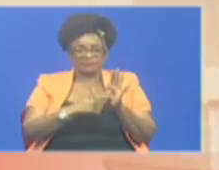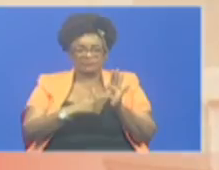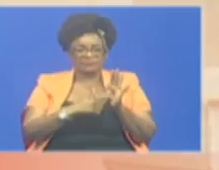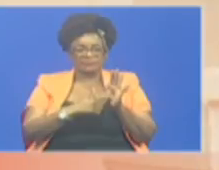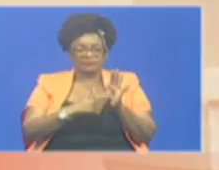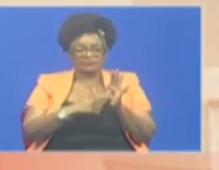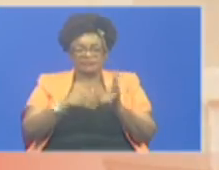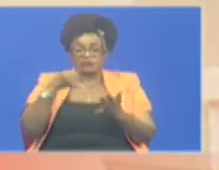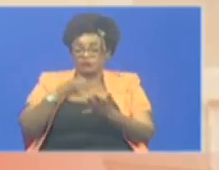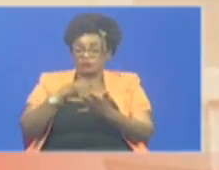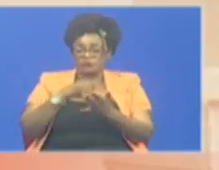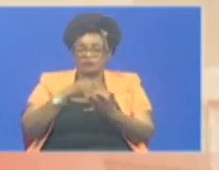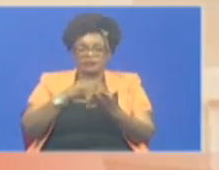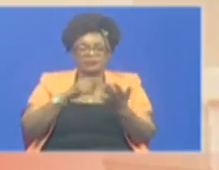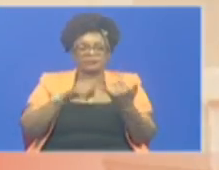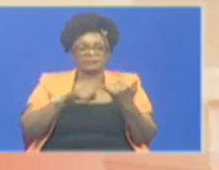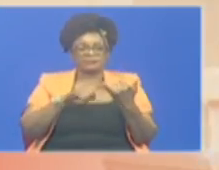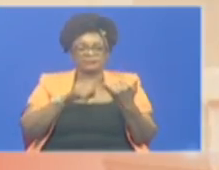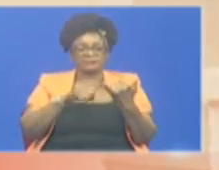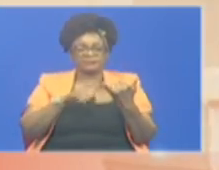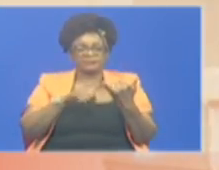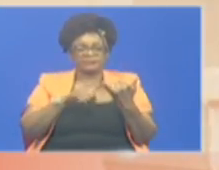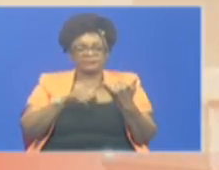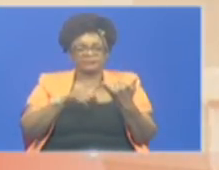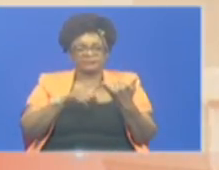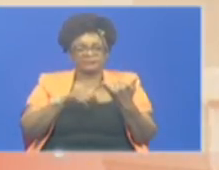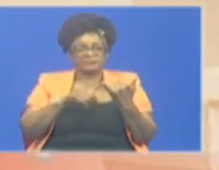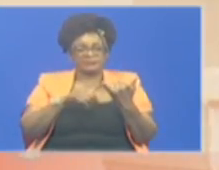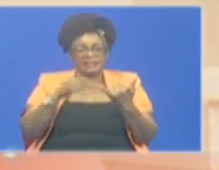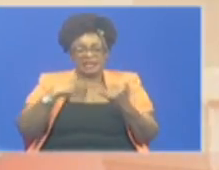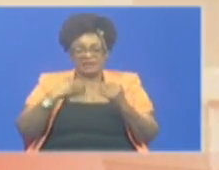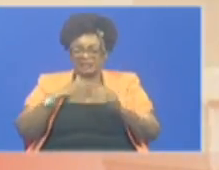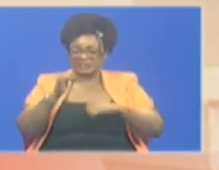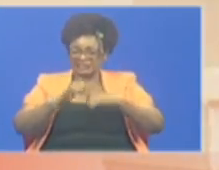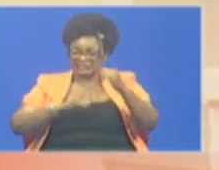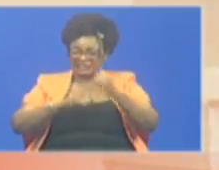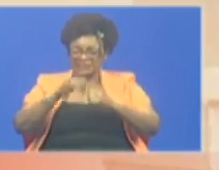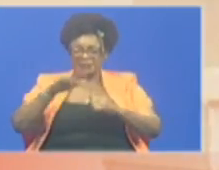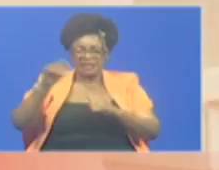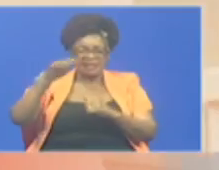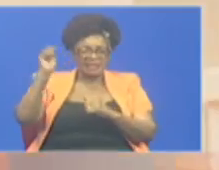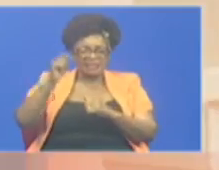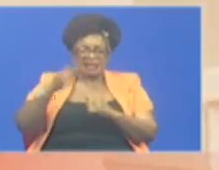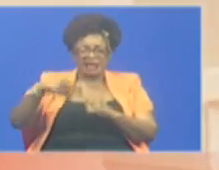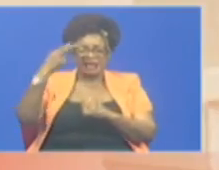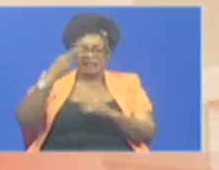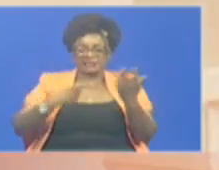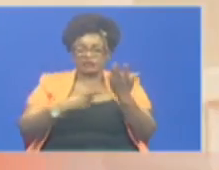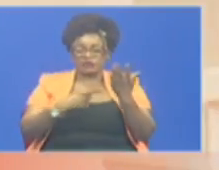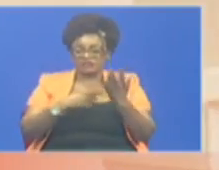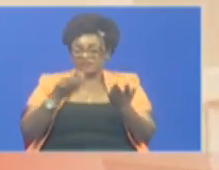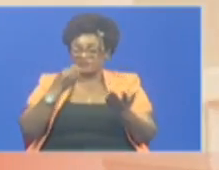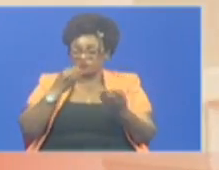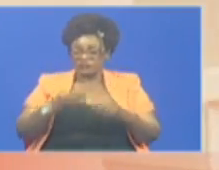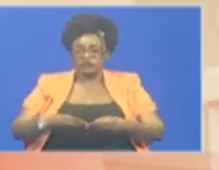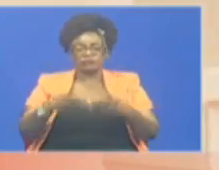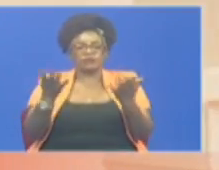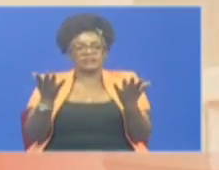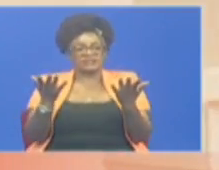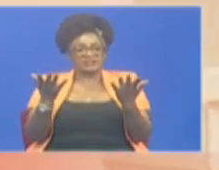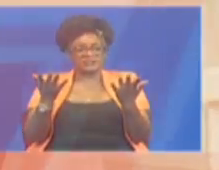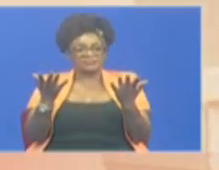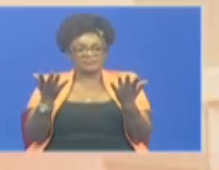one being structured by Kenyan high technology food and consumer goods distributors